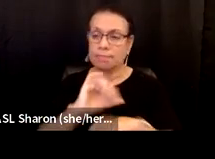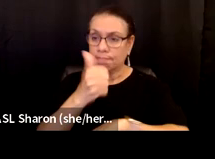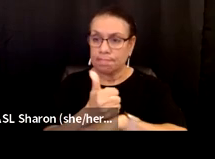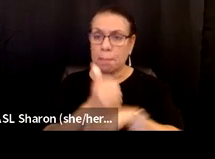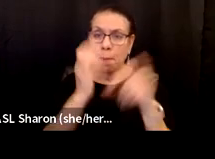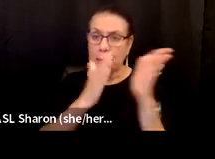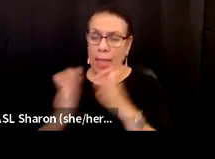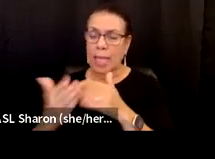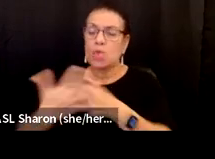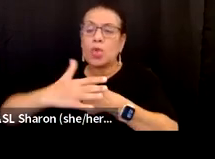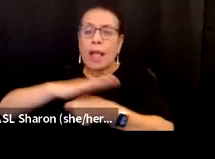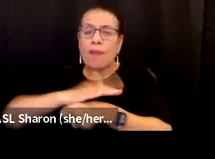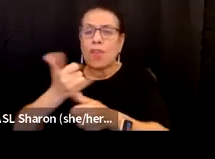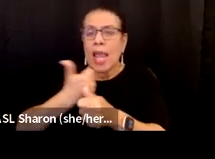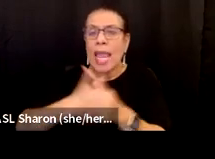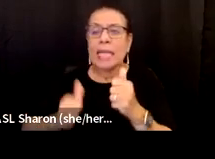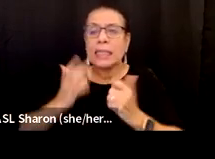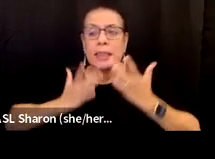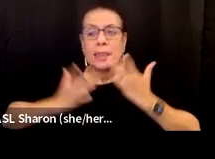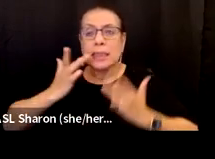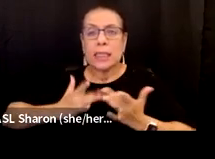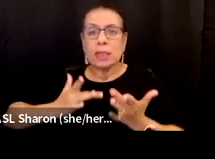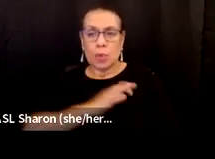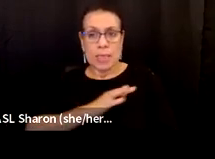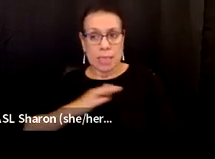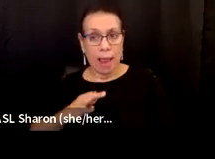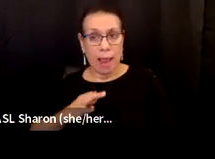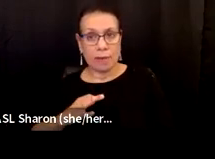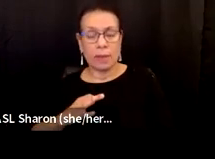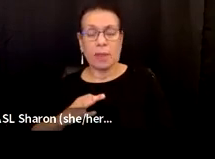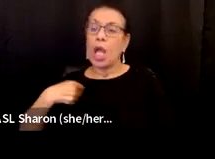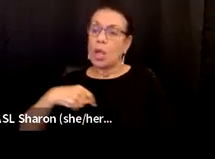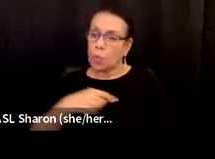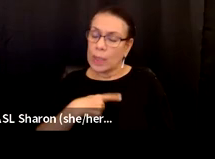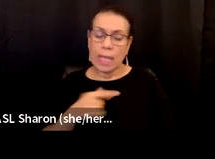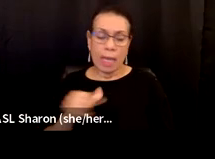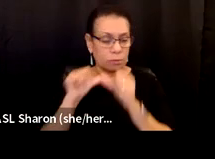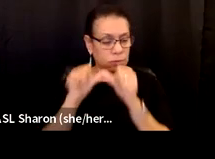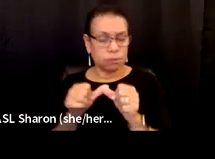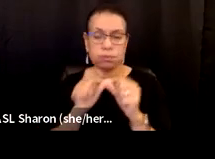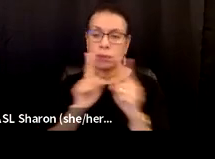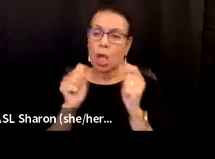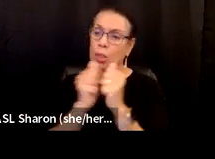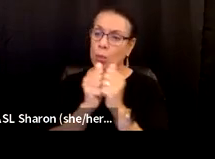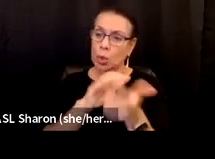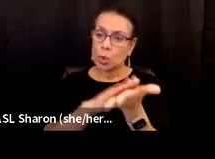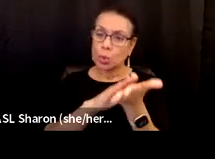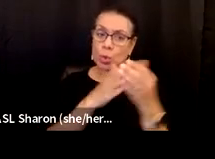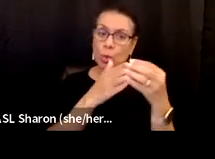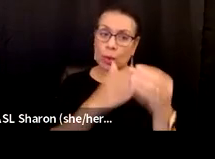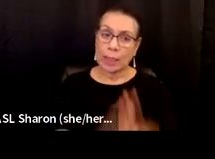to cover any potential staff shortages in schools and we have been in steady communications with our school leaders